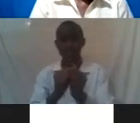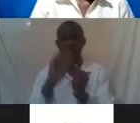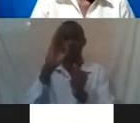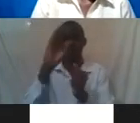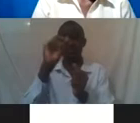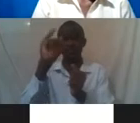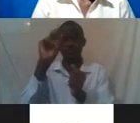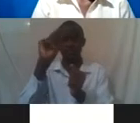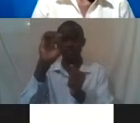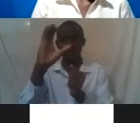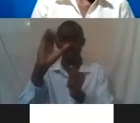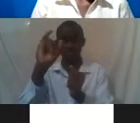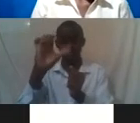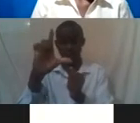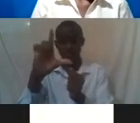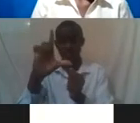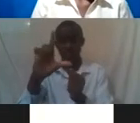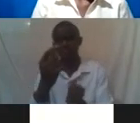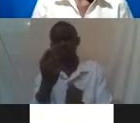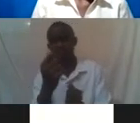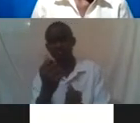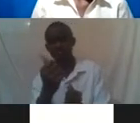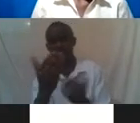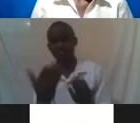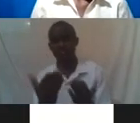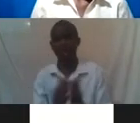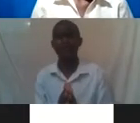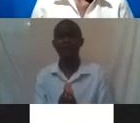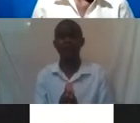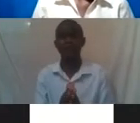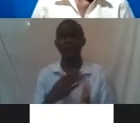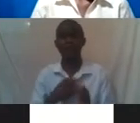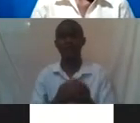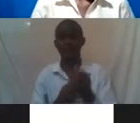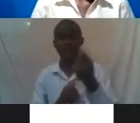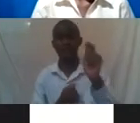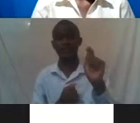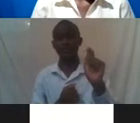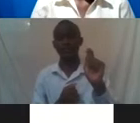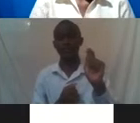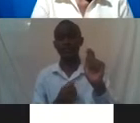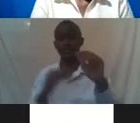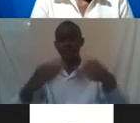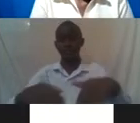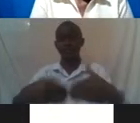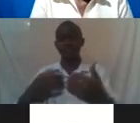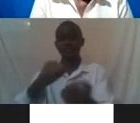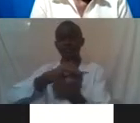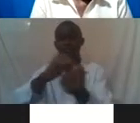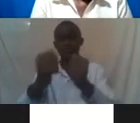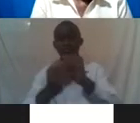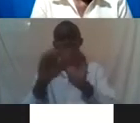issues regarding finance, and the proposed constitutional